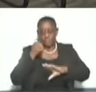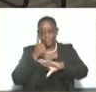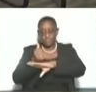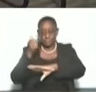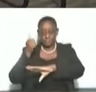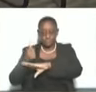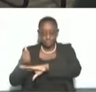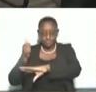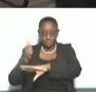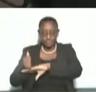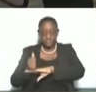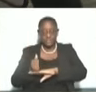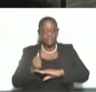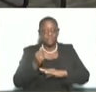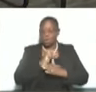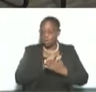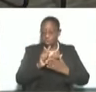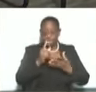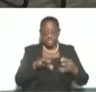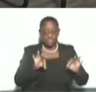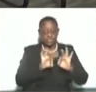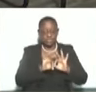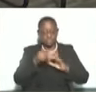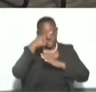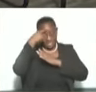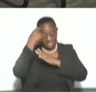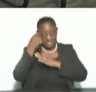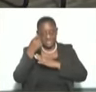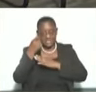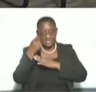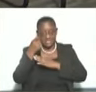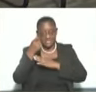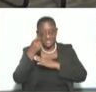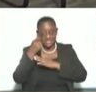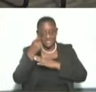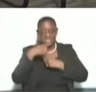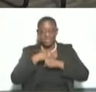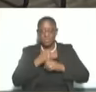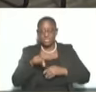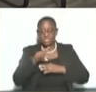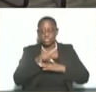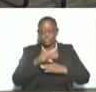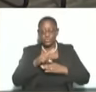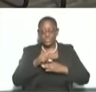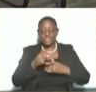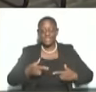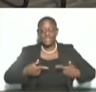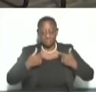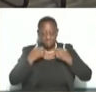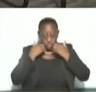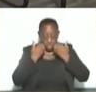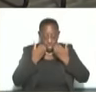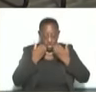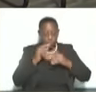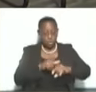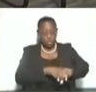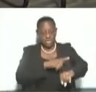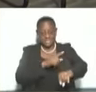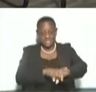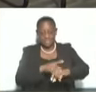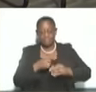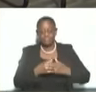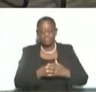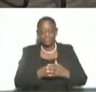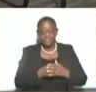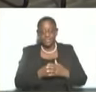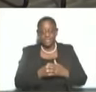All these are very important because victim blaming makes you live in shame for a long time.